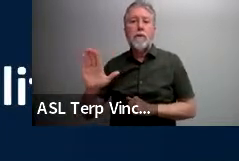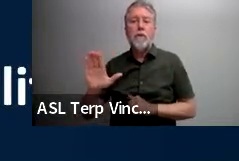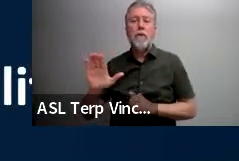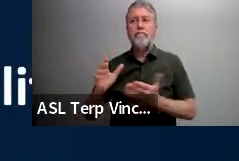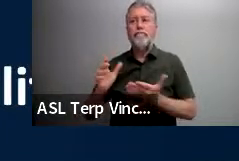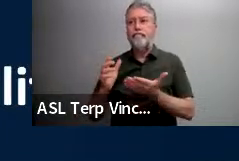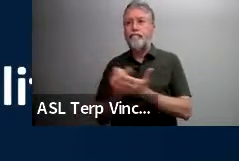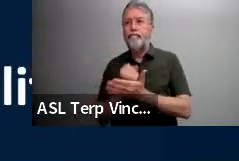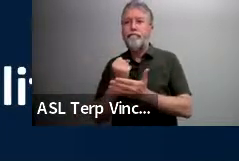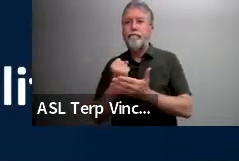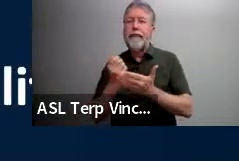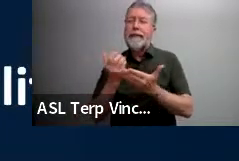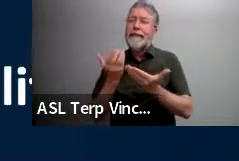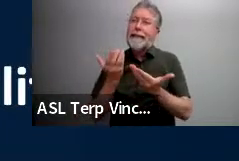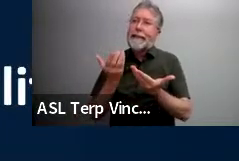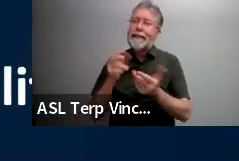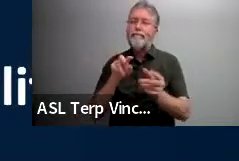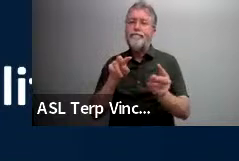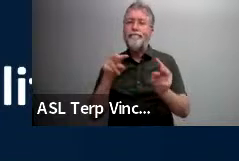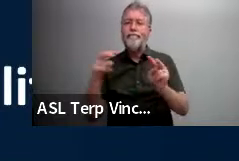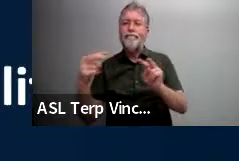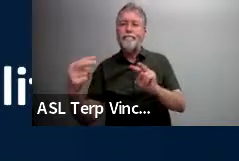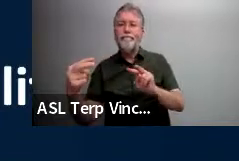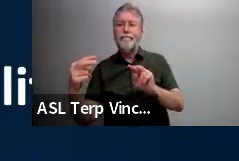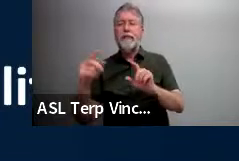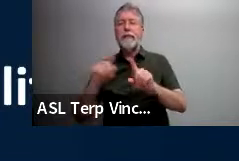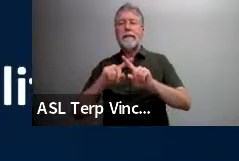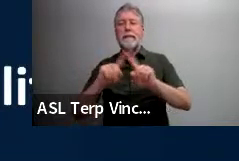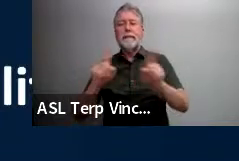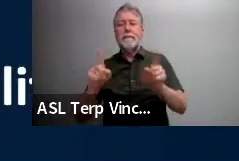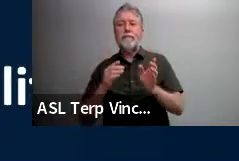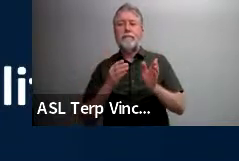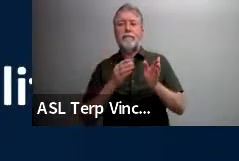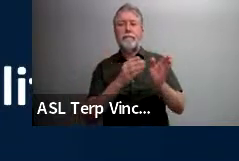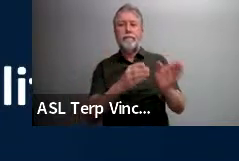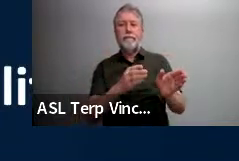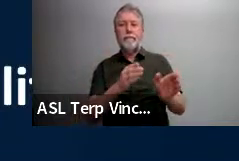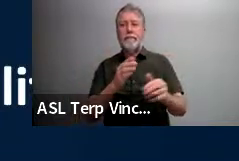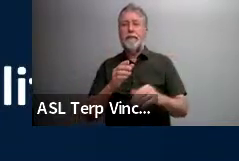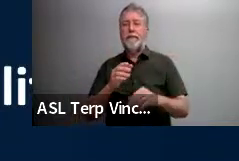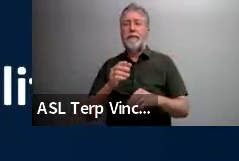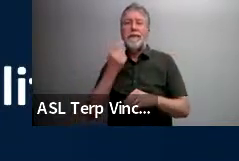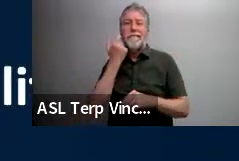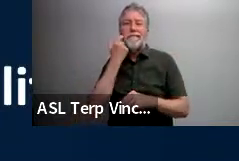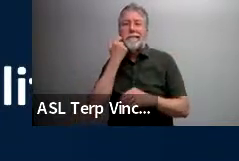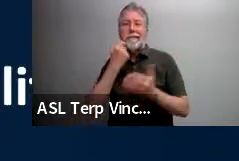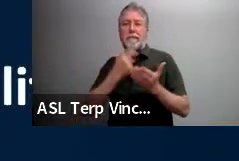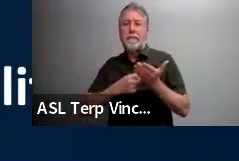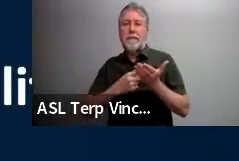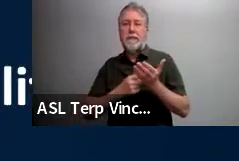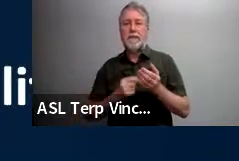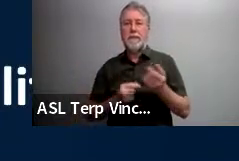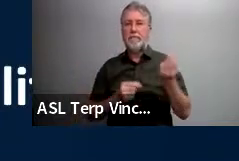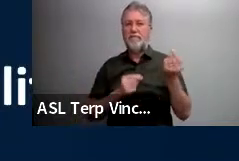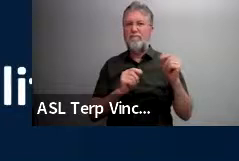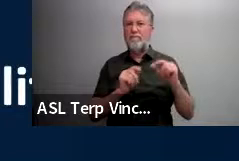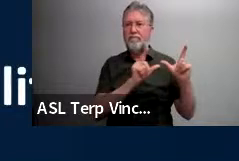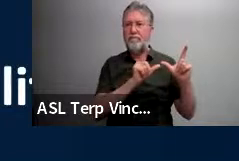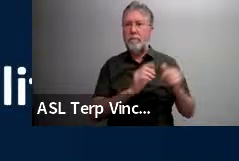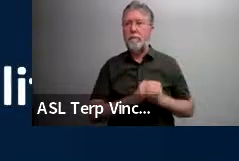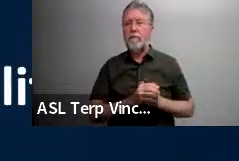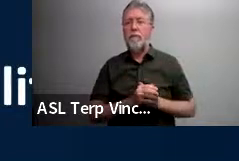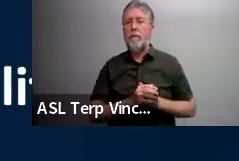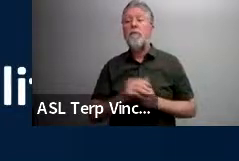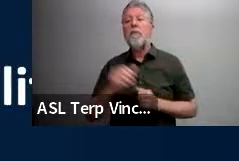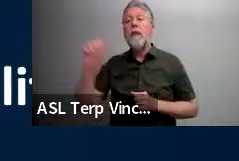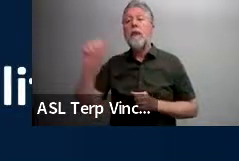for slightly different reasons than the ones that we just touched on in the last slide. And so AI,